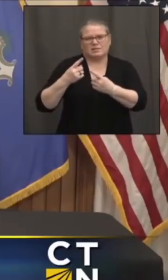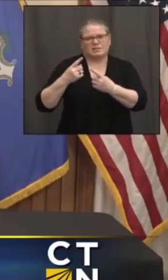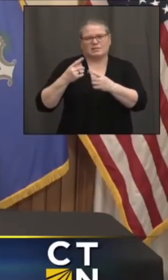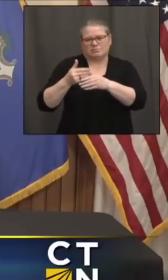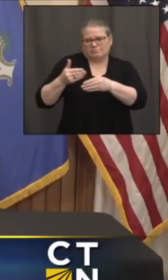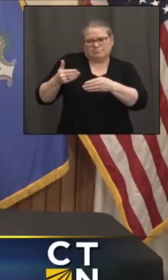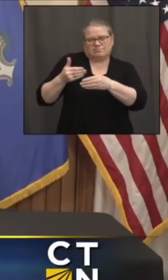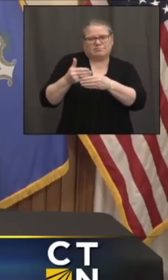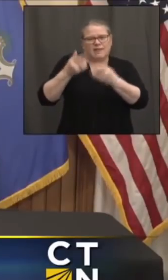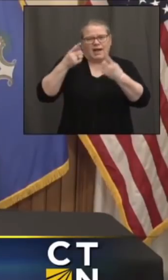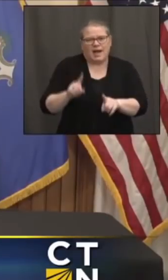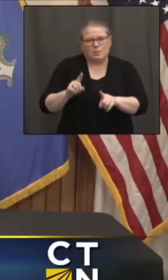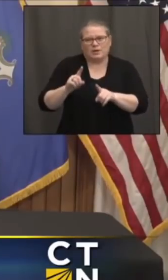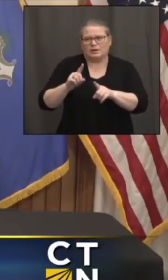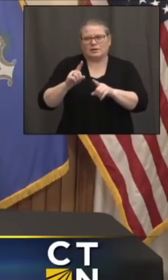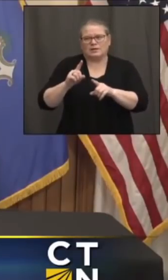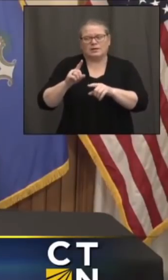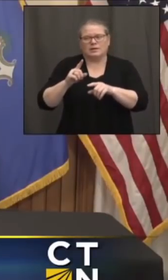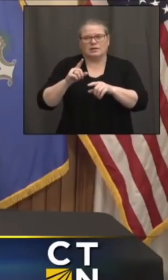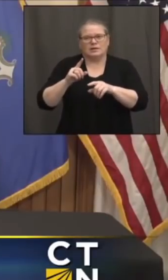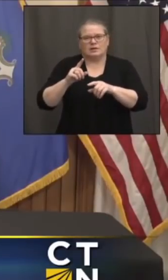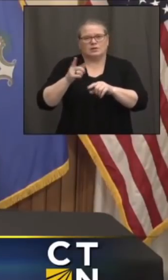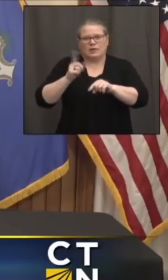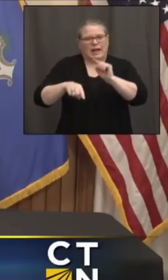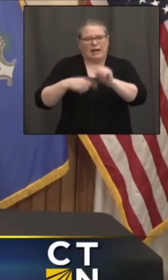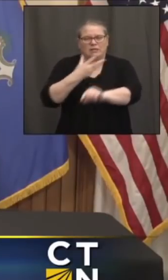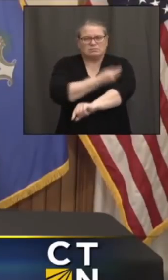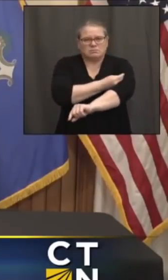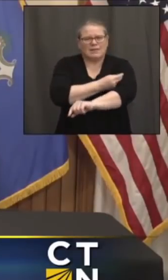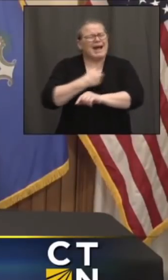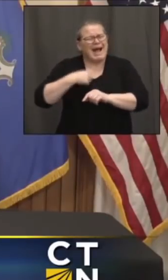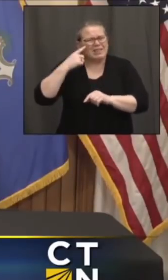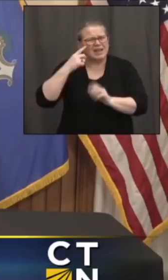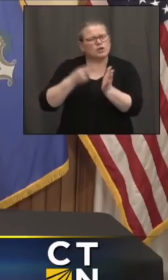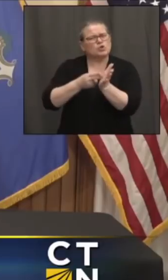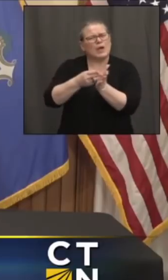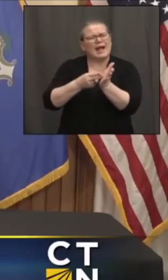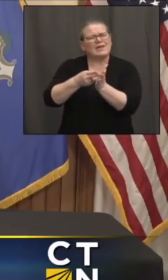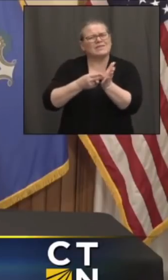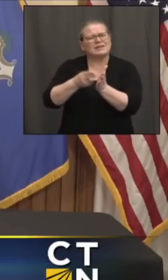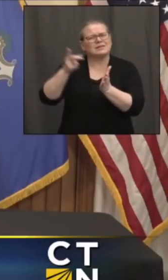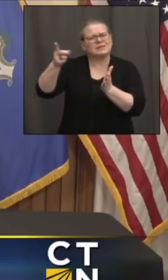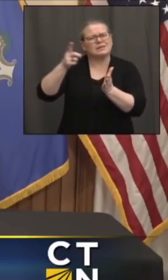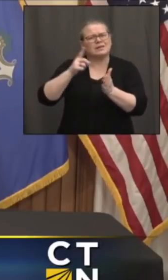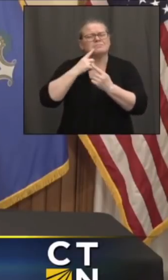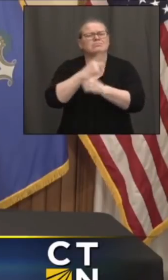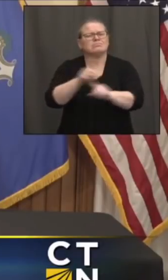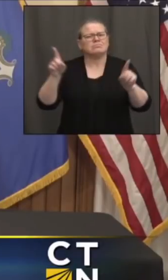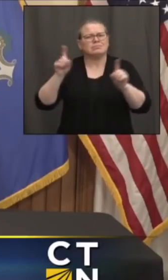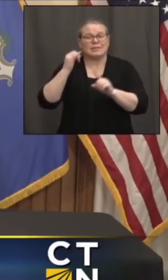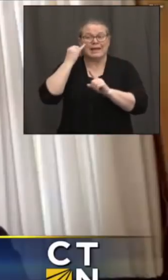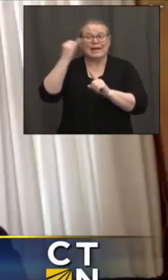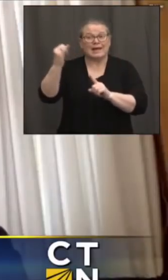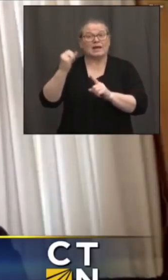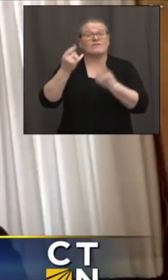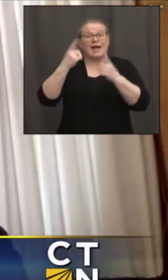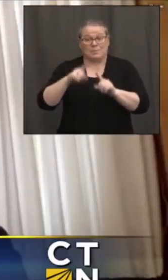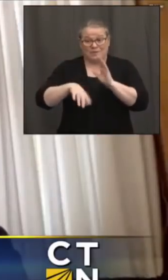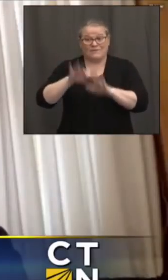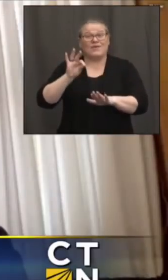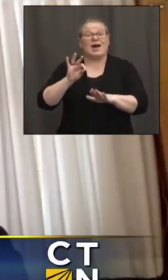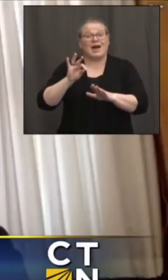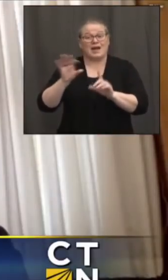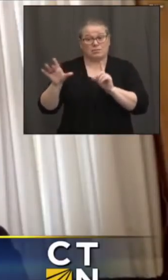that you had to wait a certain amount of days before you were to be vaccinated. Yeah, there's nothing carved in stone, but